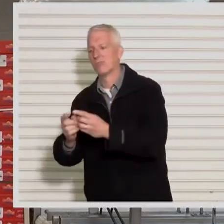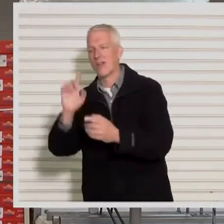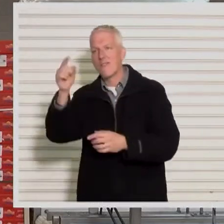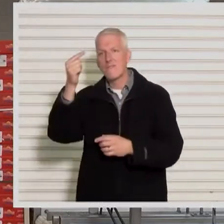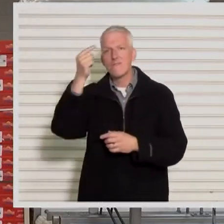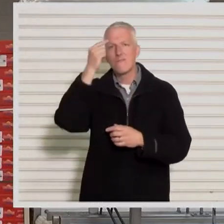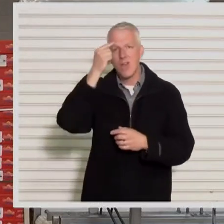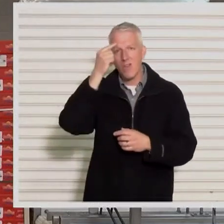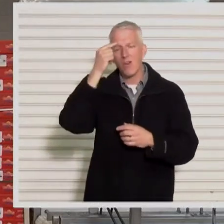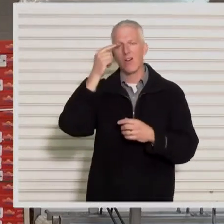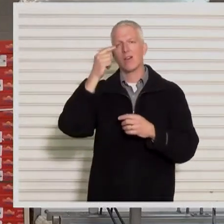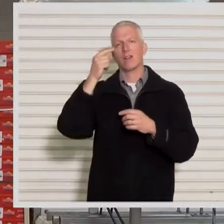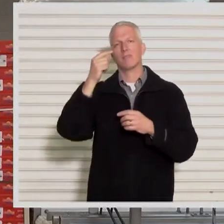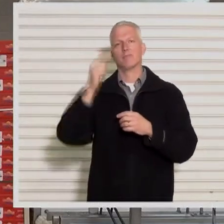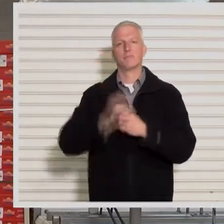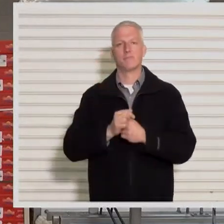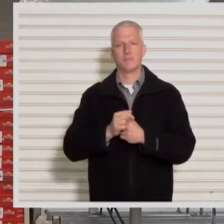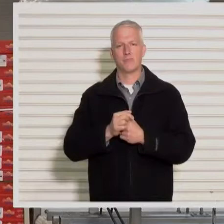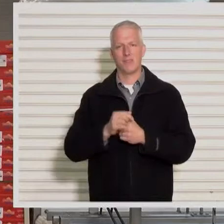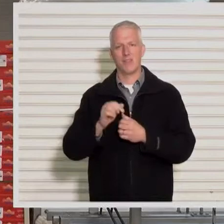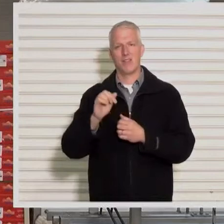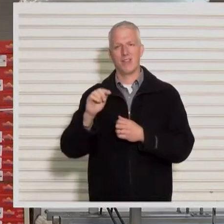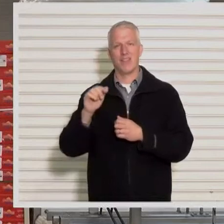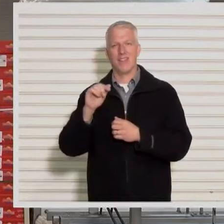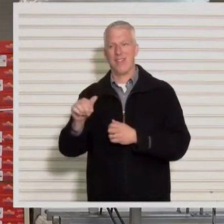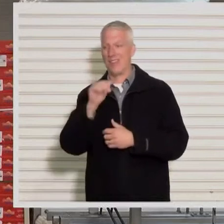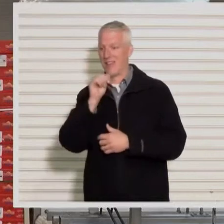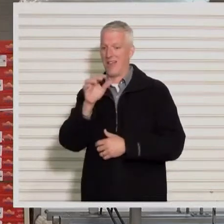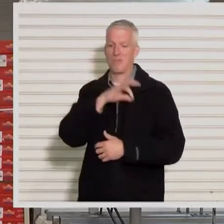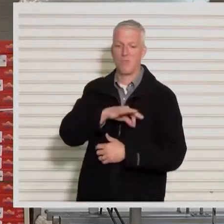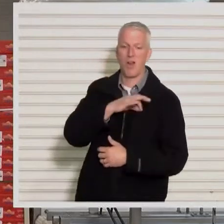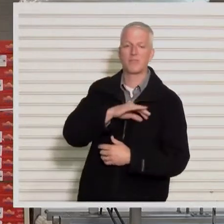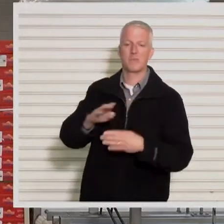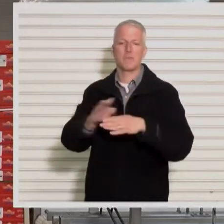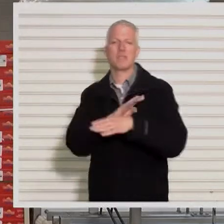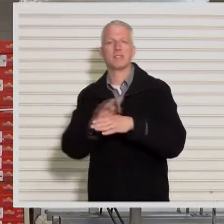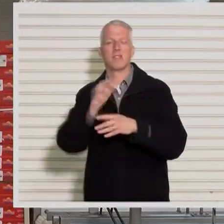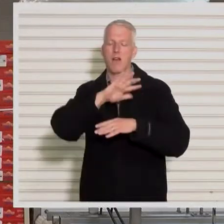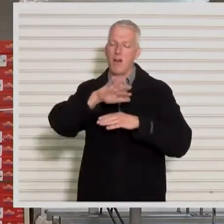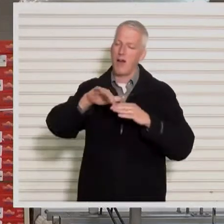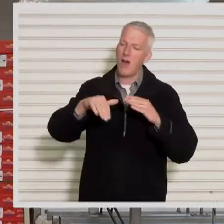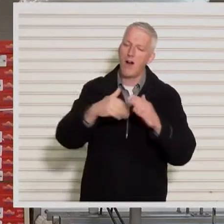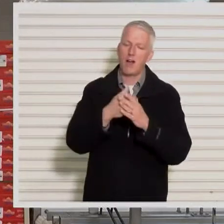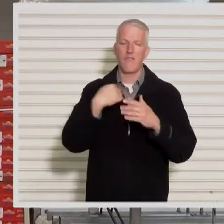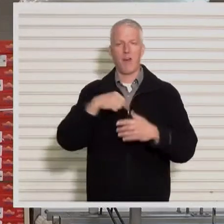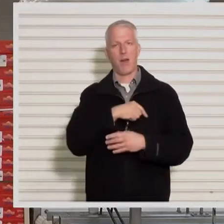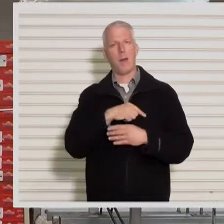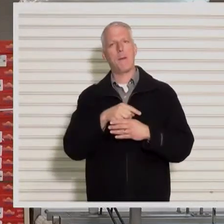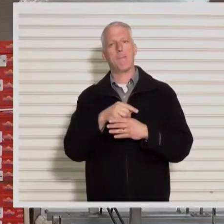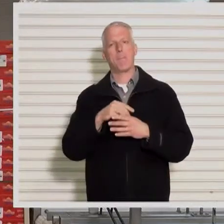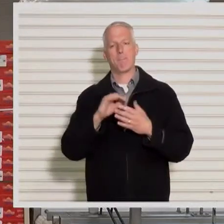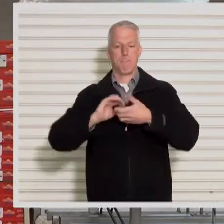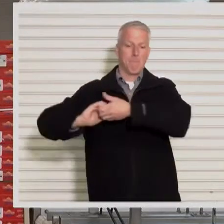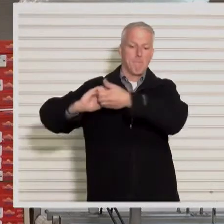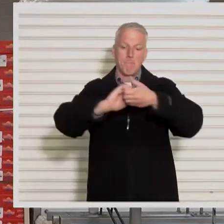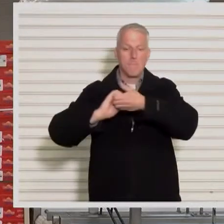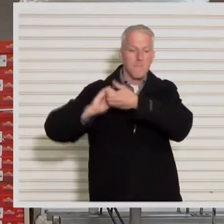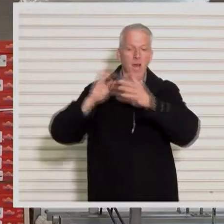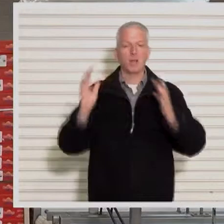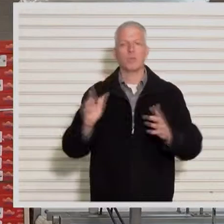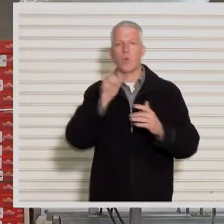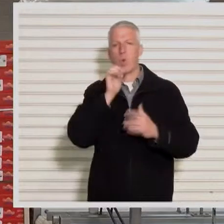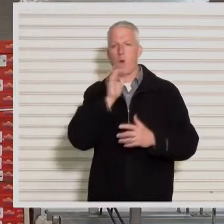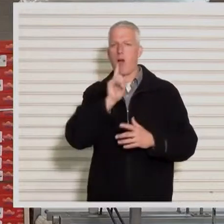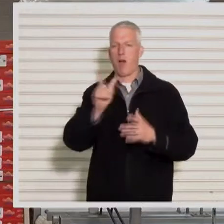government, the nonprofits and businesses, and all of our partners who are breaking